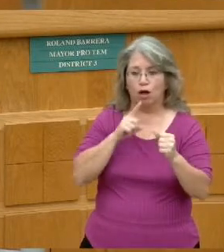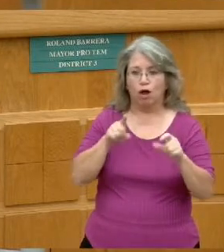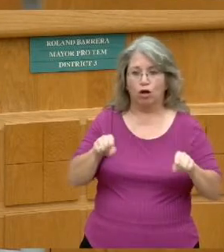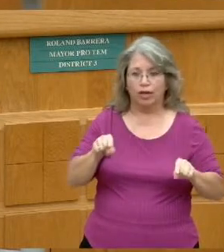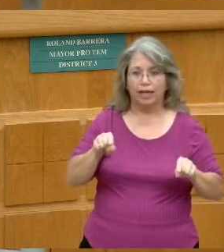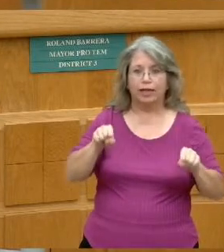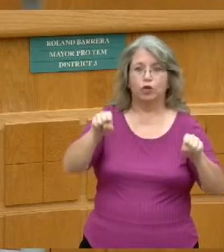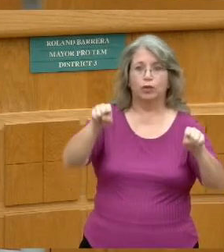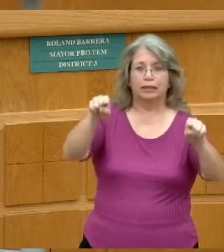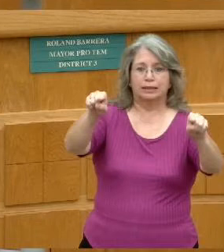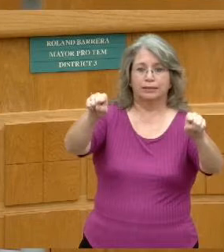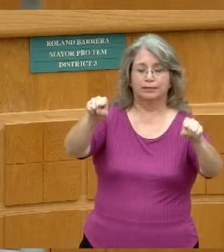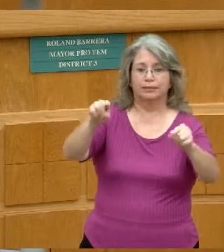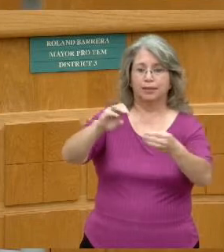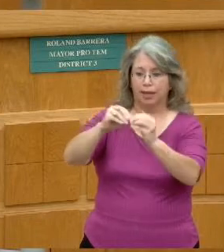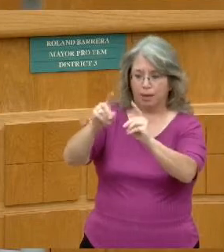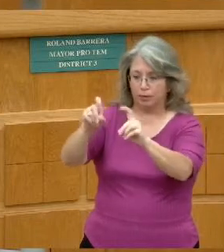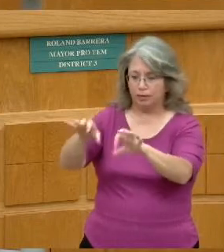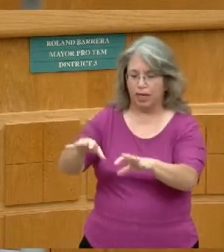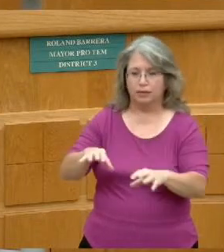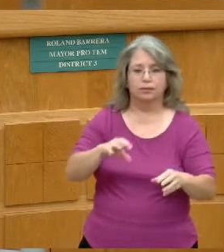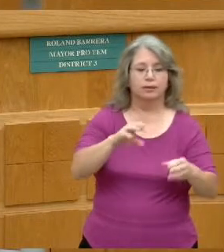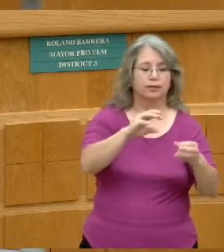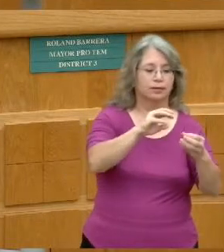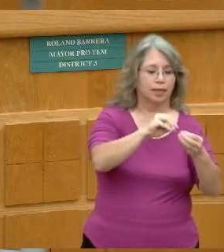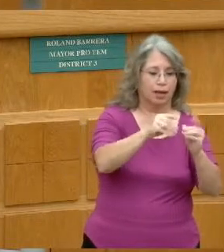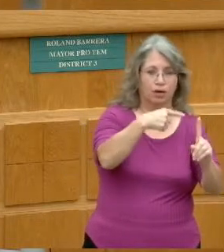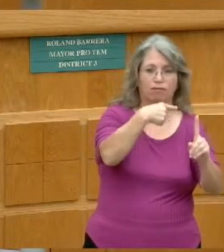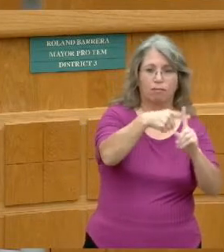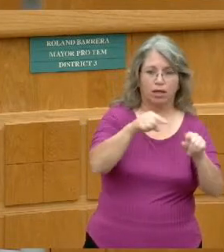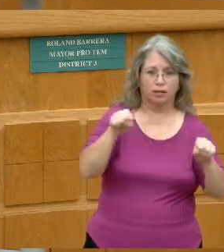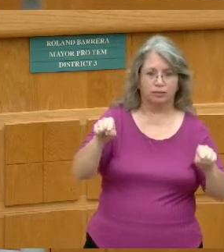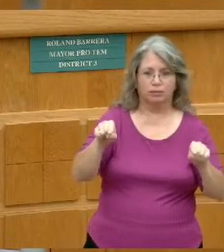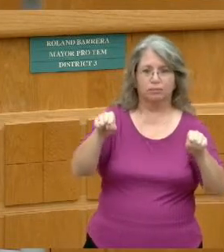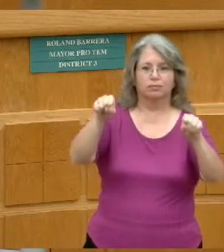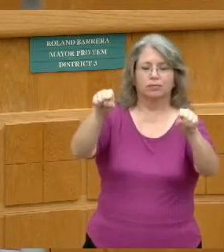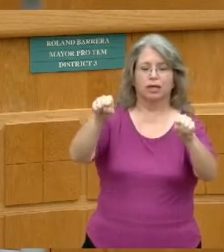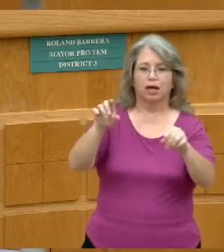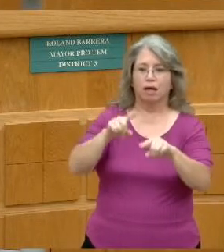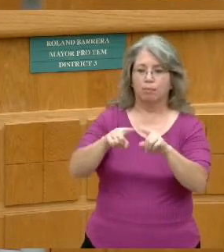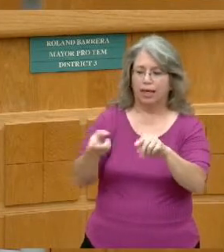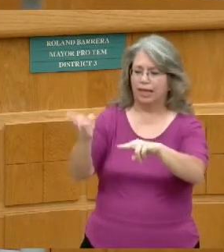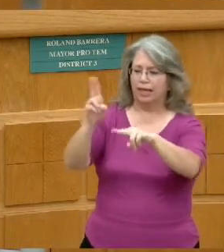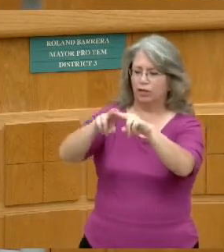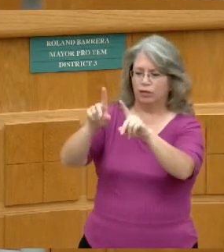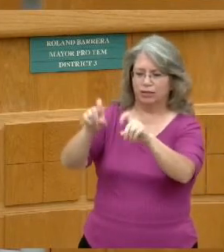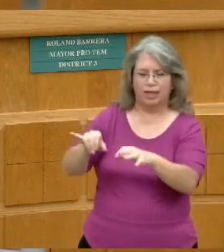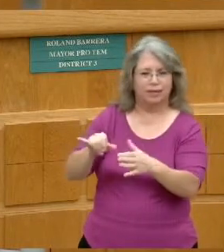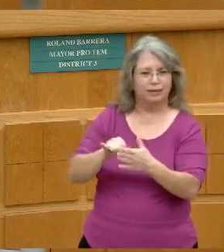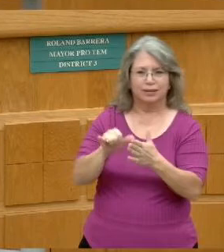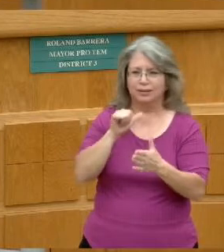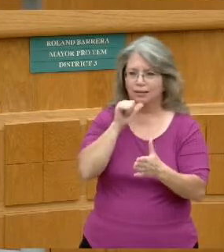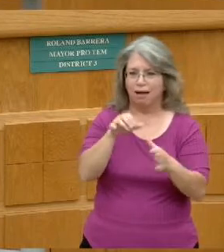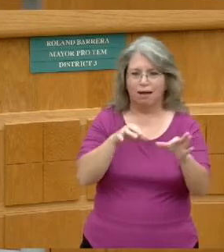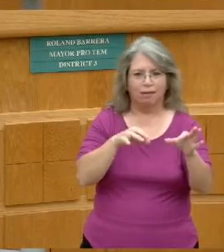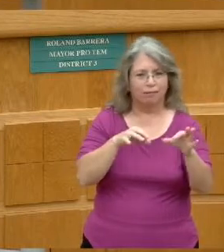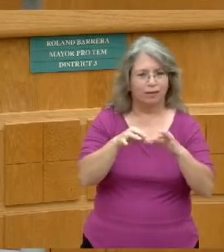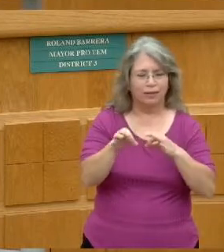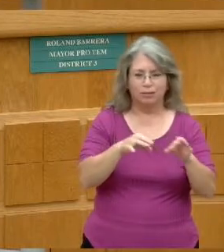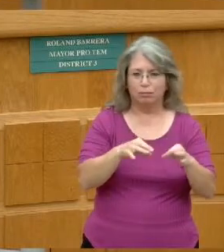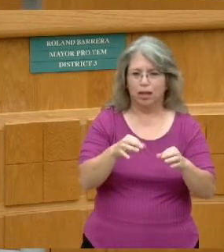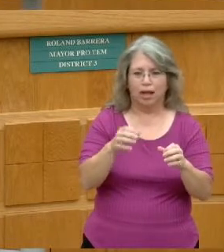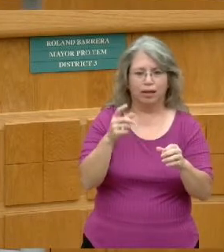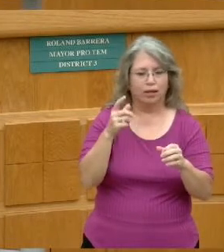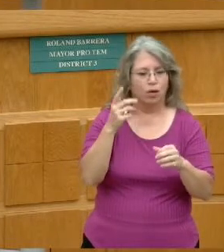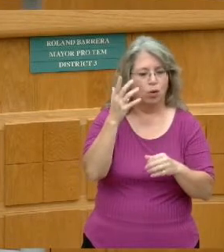right now, and even with that increase in tests, it doesn't explain all of the variation, all of that increase in the number